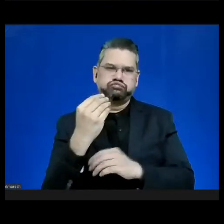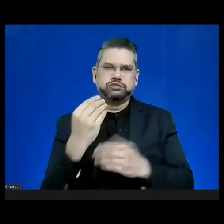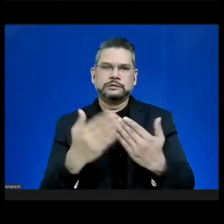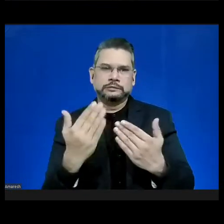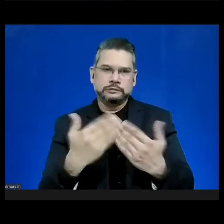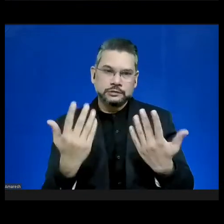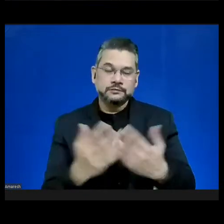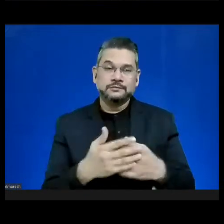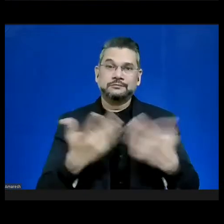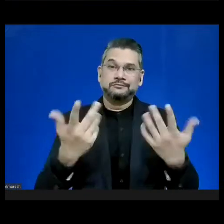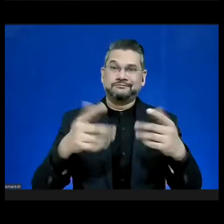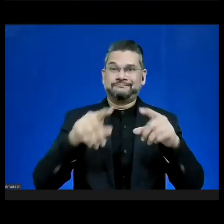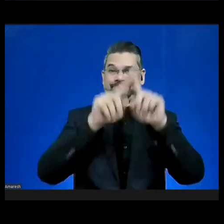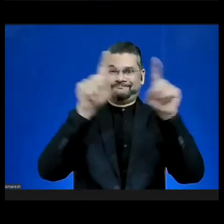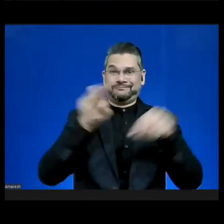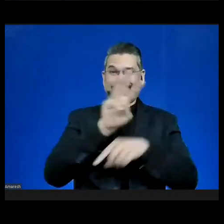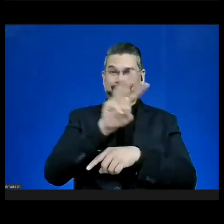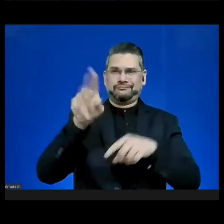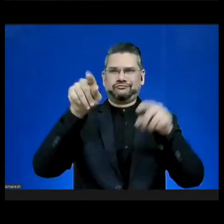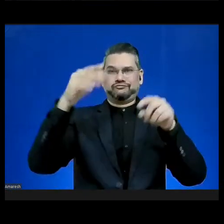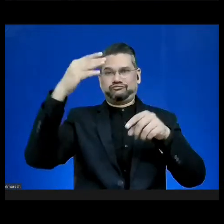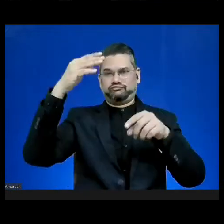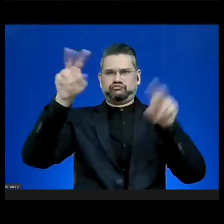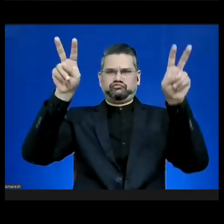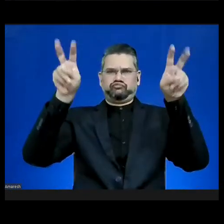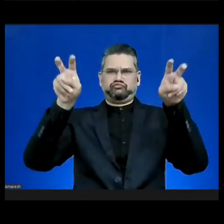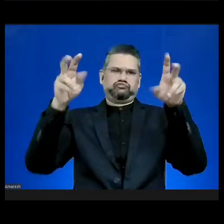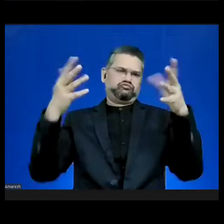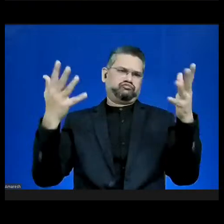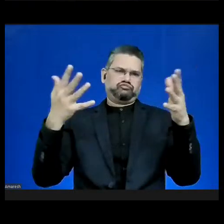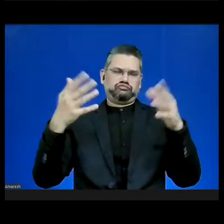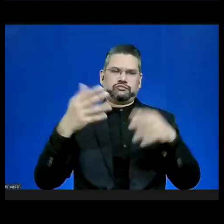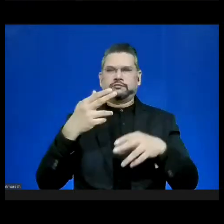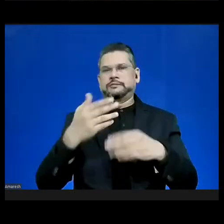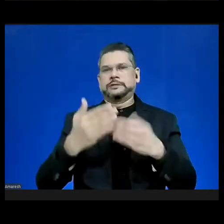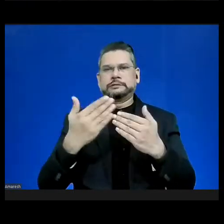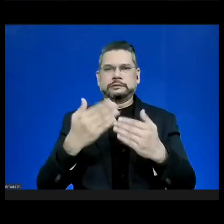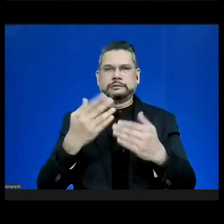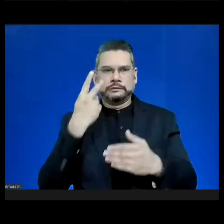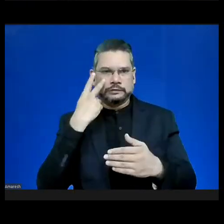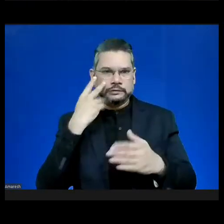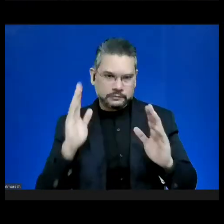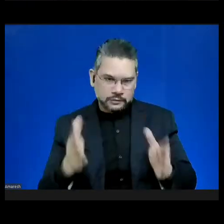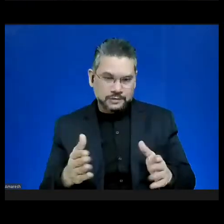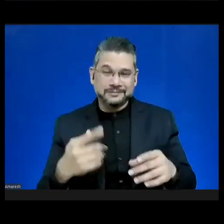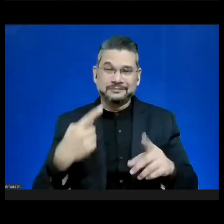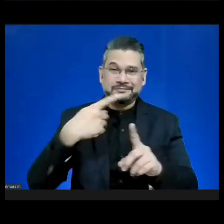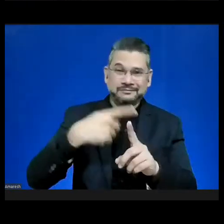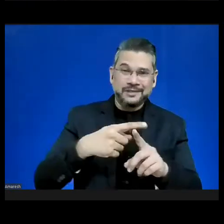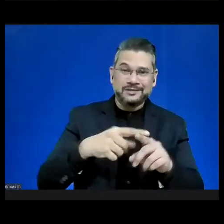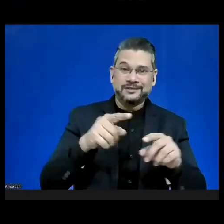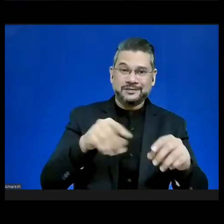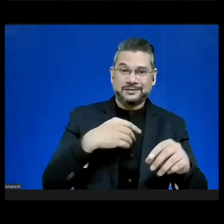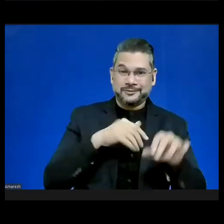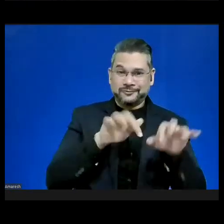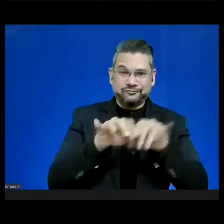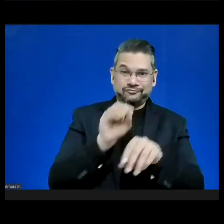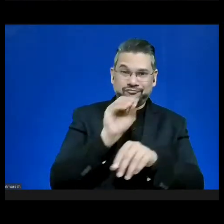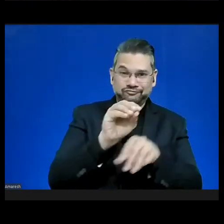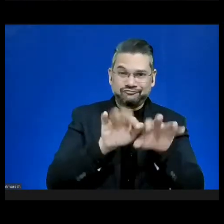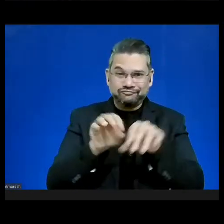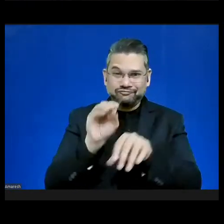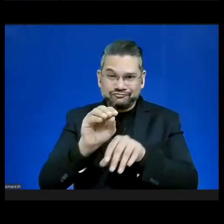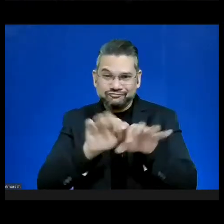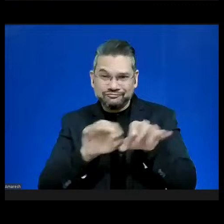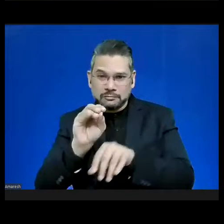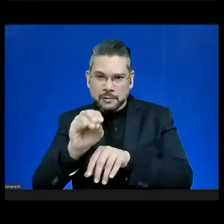is this website all about, and the input field should have labels. So all these things we'll have seen in the subsequent slides. I'm not explaining too